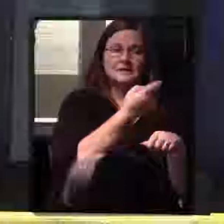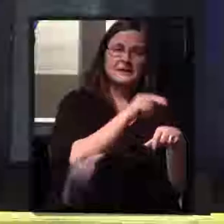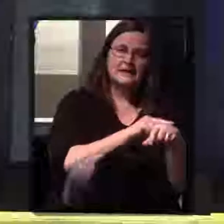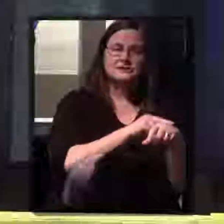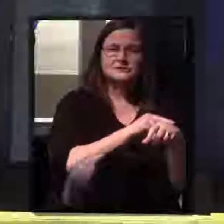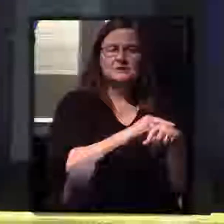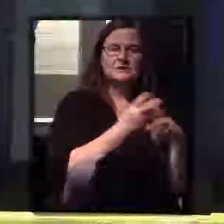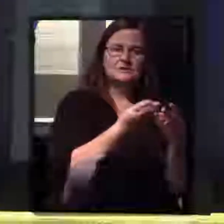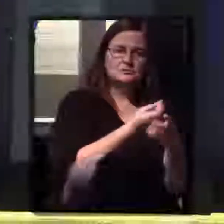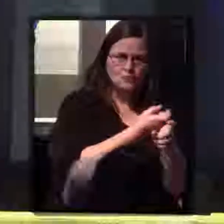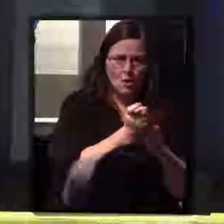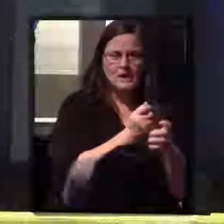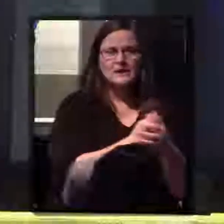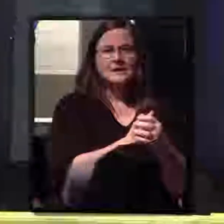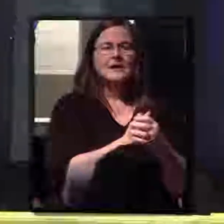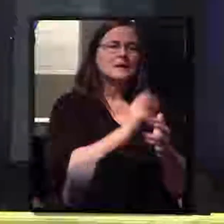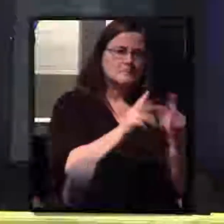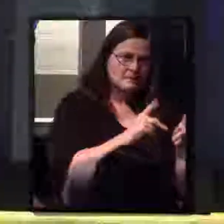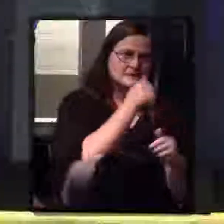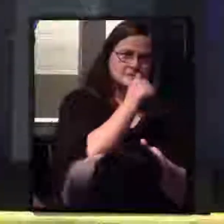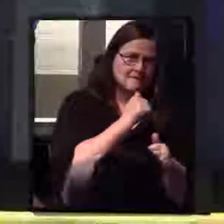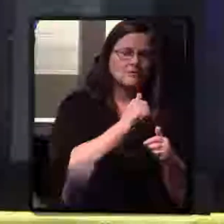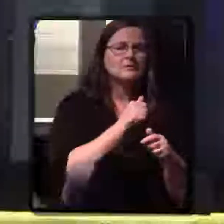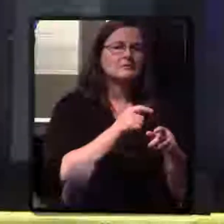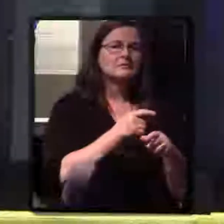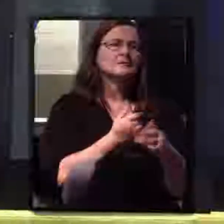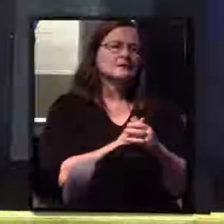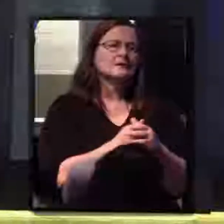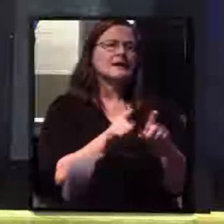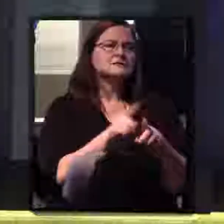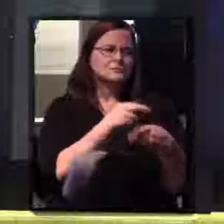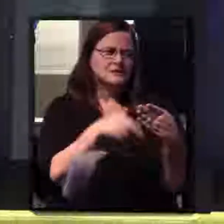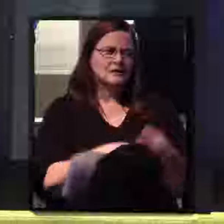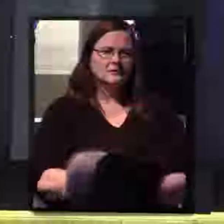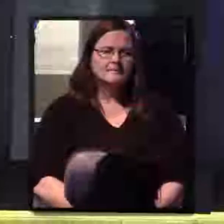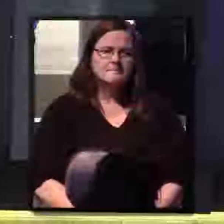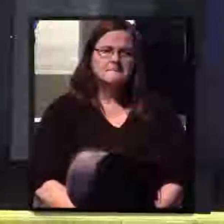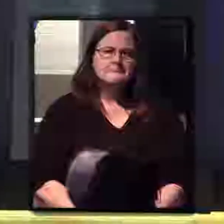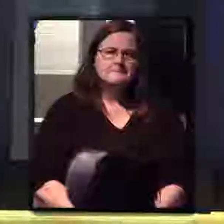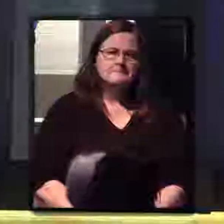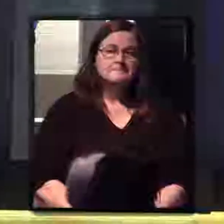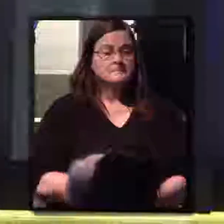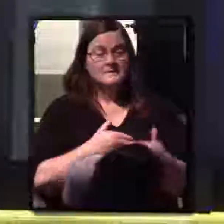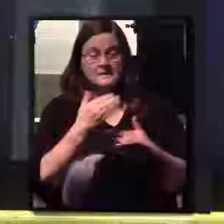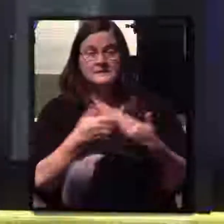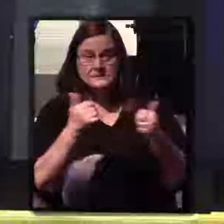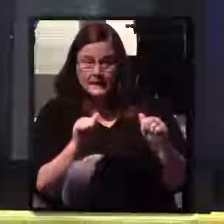the flock they're supposed to care for. And the nation falls into decay and people suffer as a